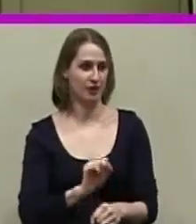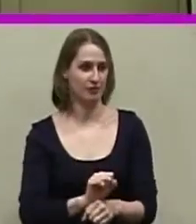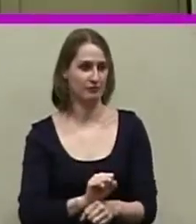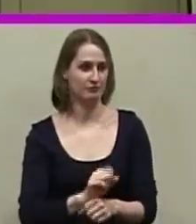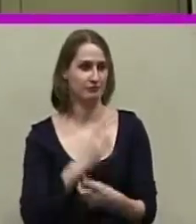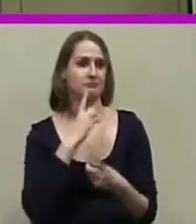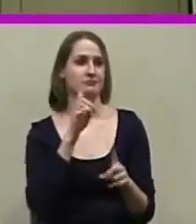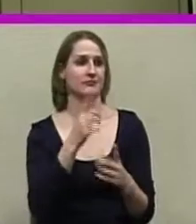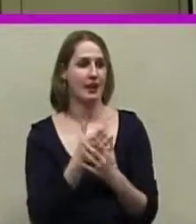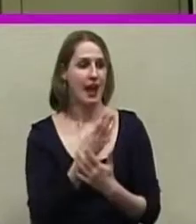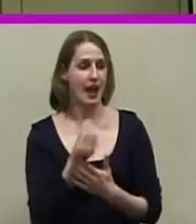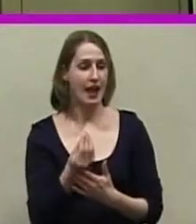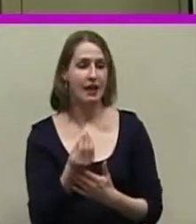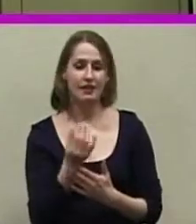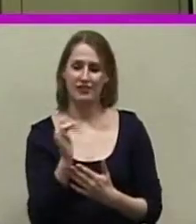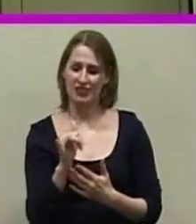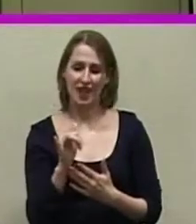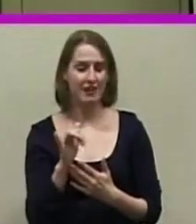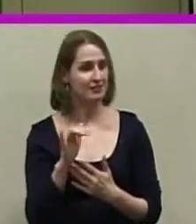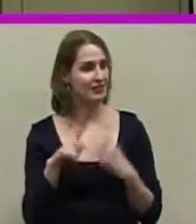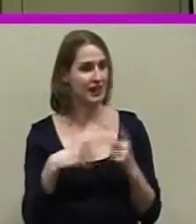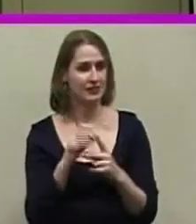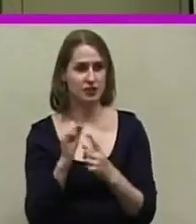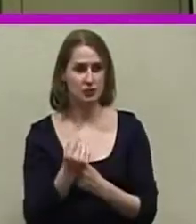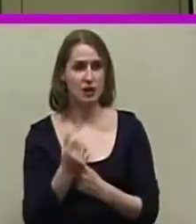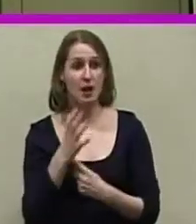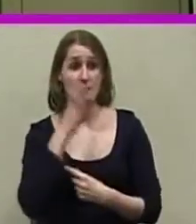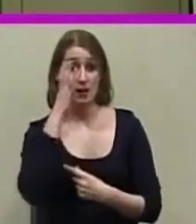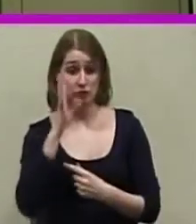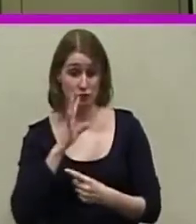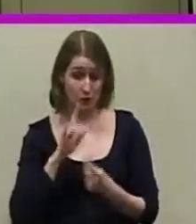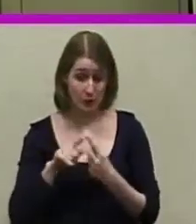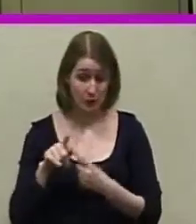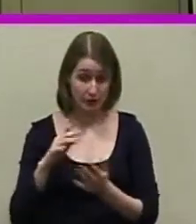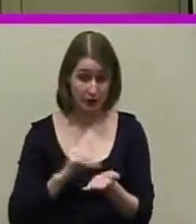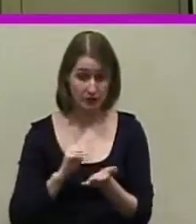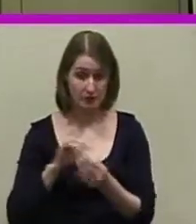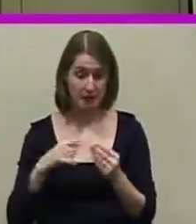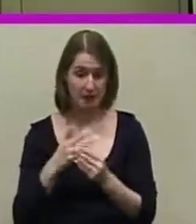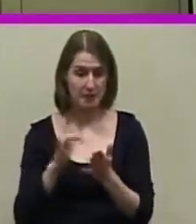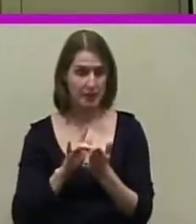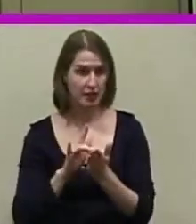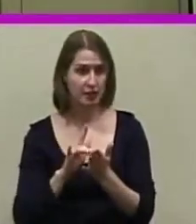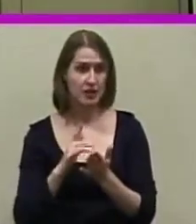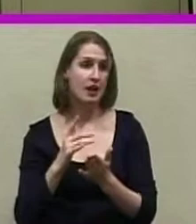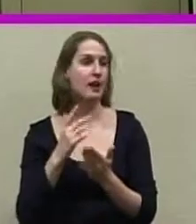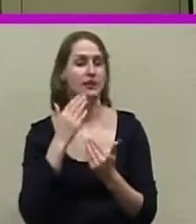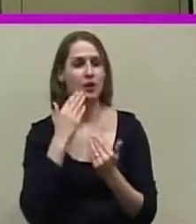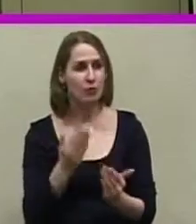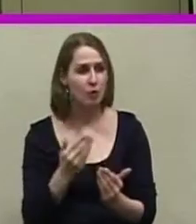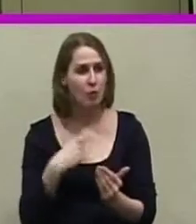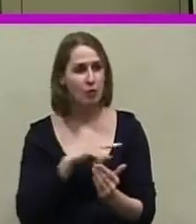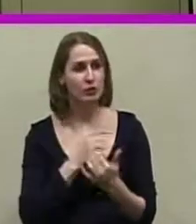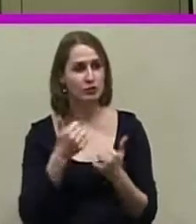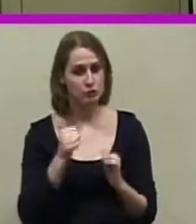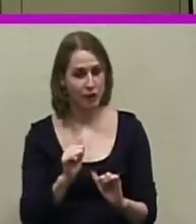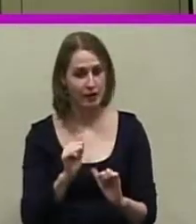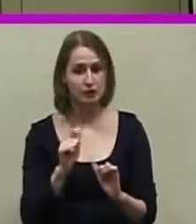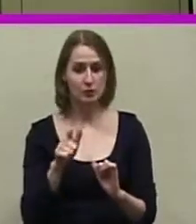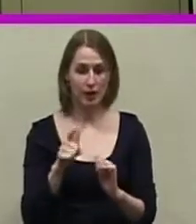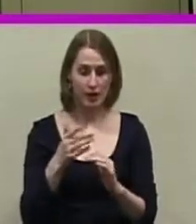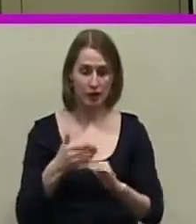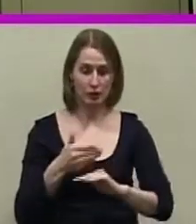even that, the situation is that oftentimes parents are the ones who talk to the doctors about the medication, and they don't know that what we're trying to do is increase their ability to attend. They think they